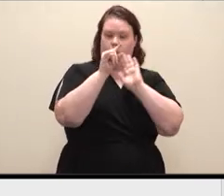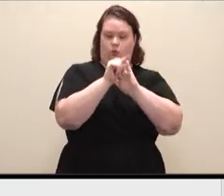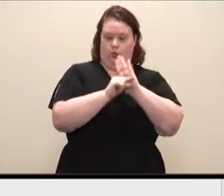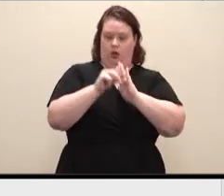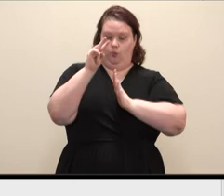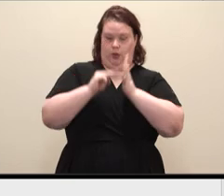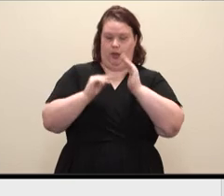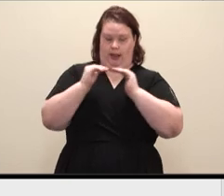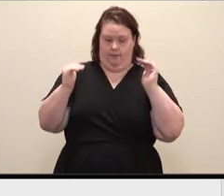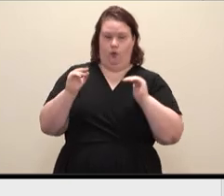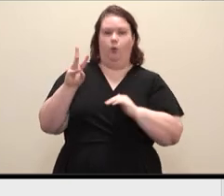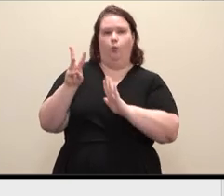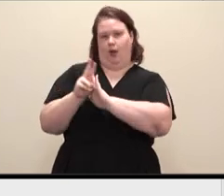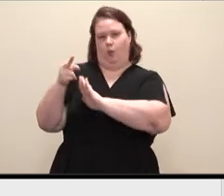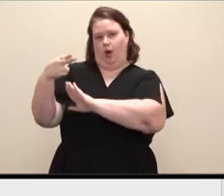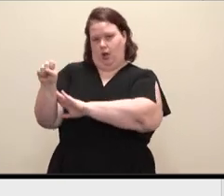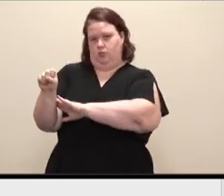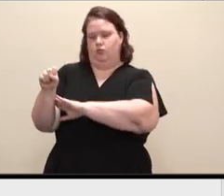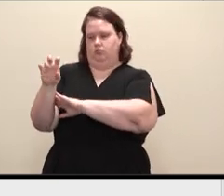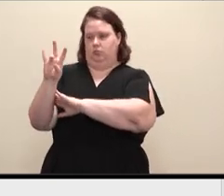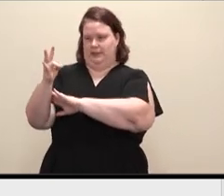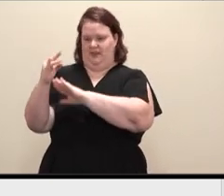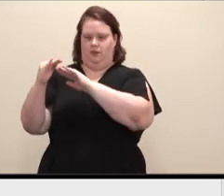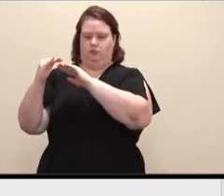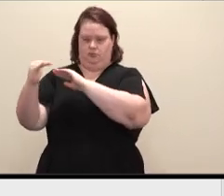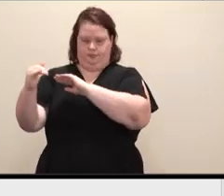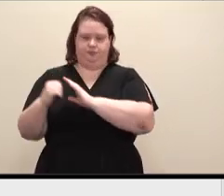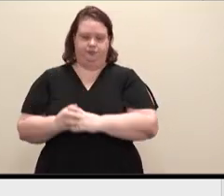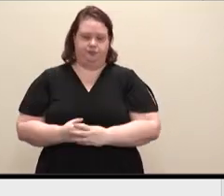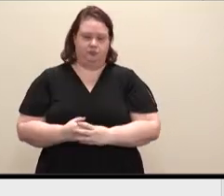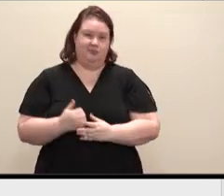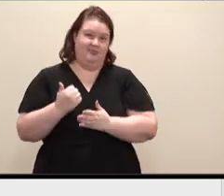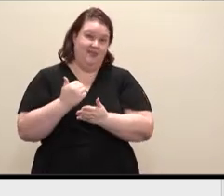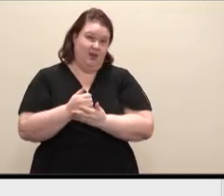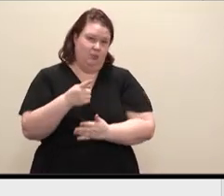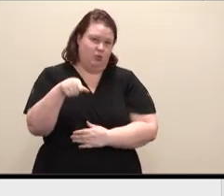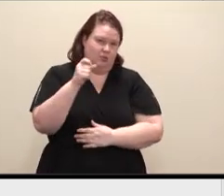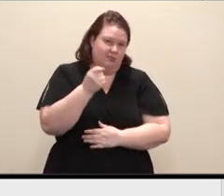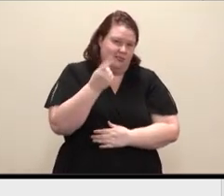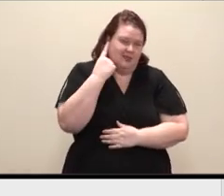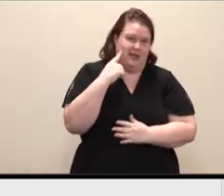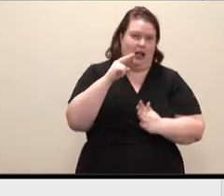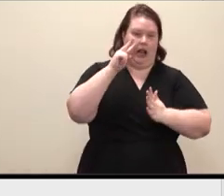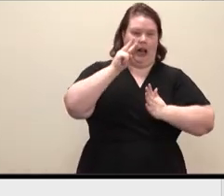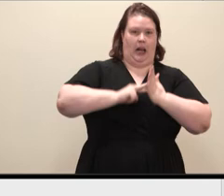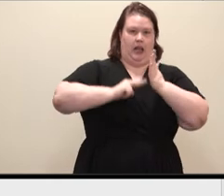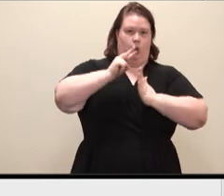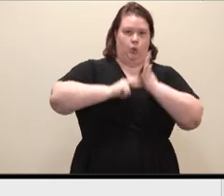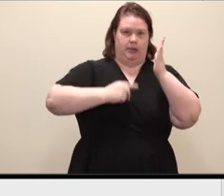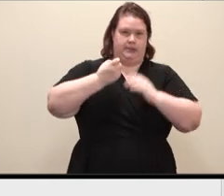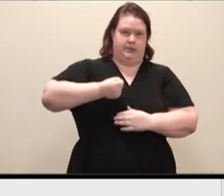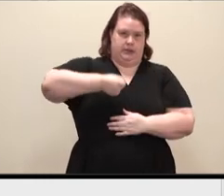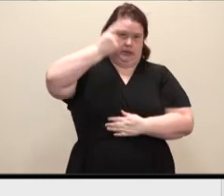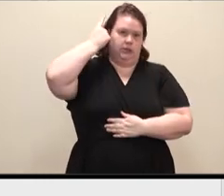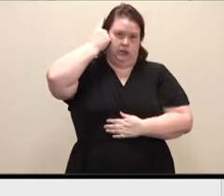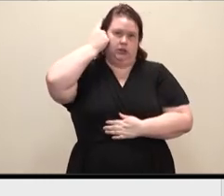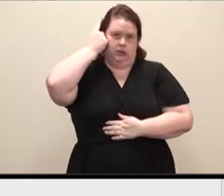and so is Waco High. So I think that helps you understand some of the literacy things we're doing in the lower grades to boost that